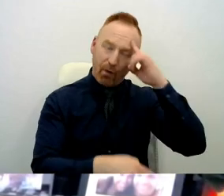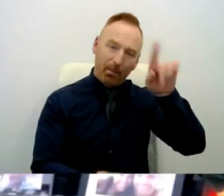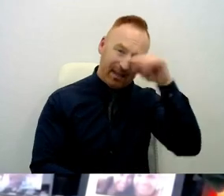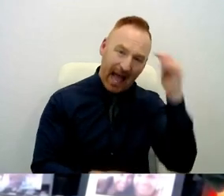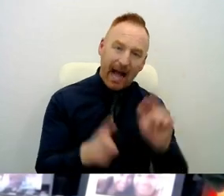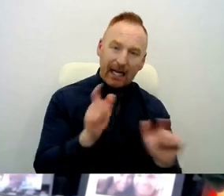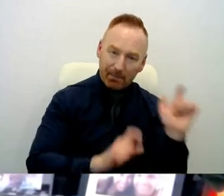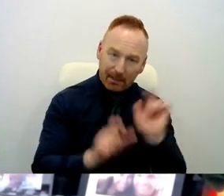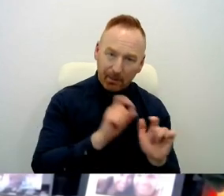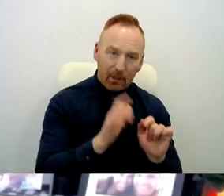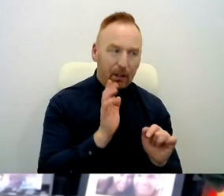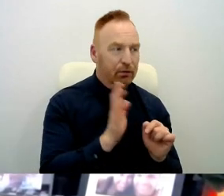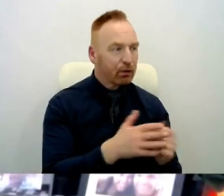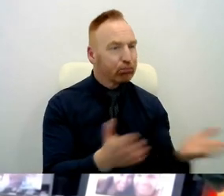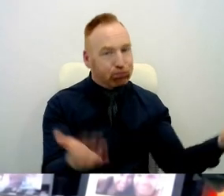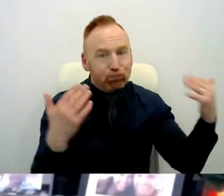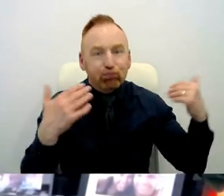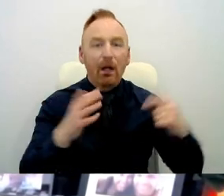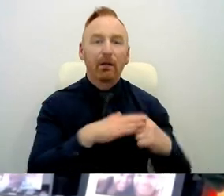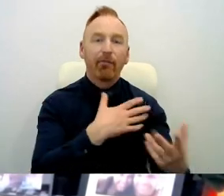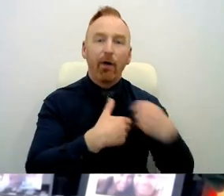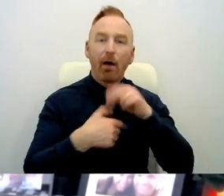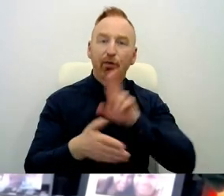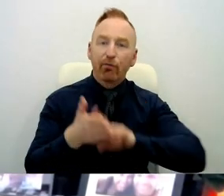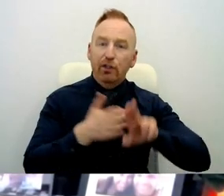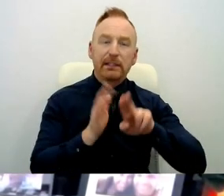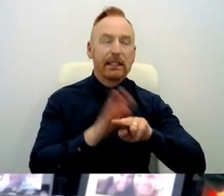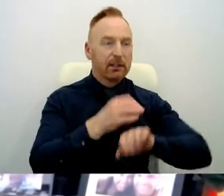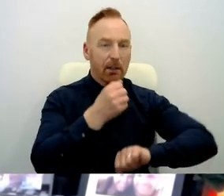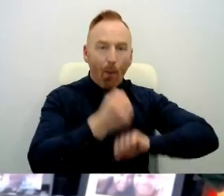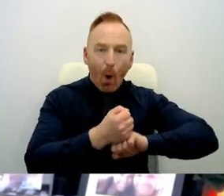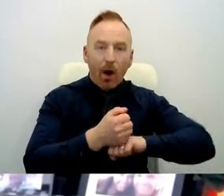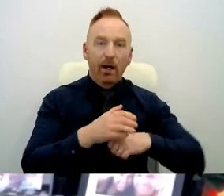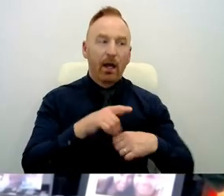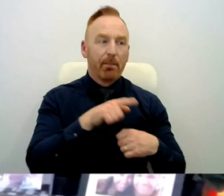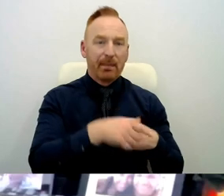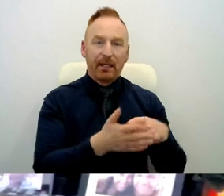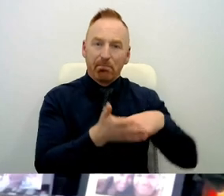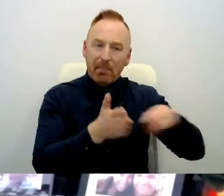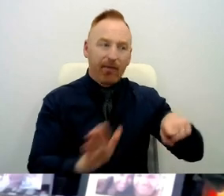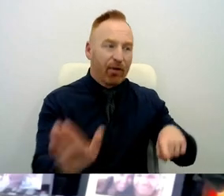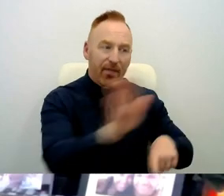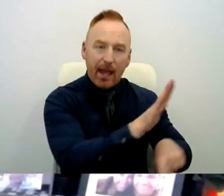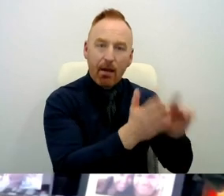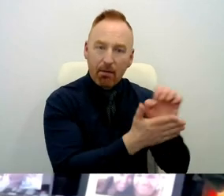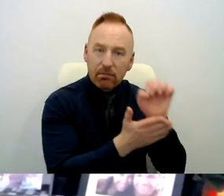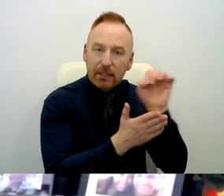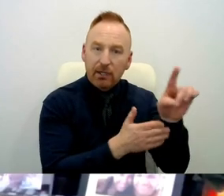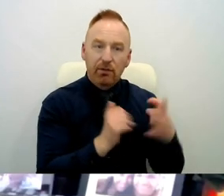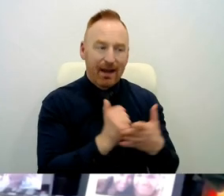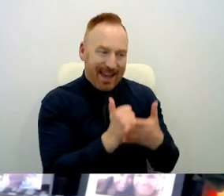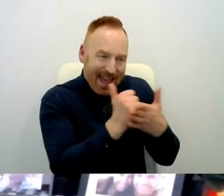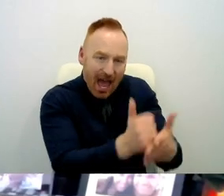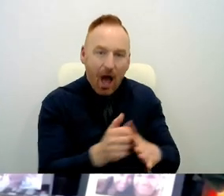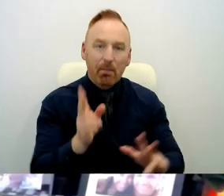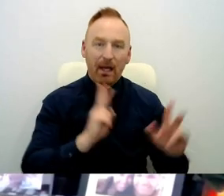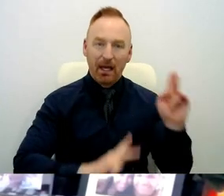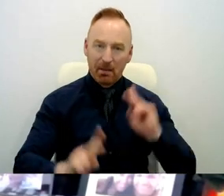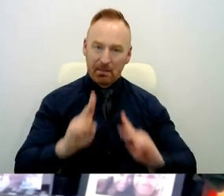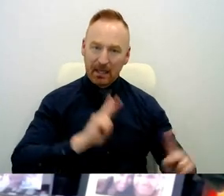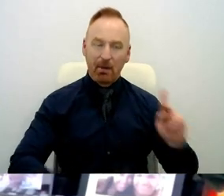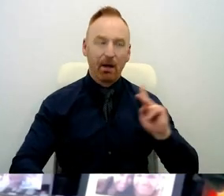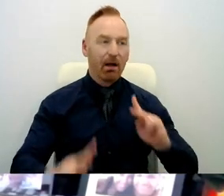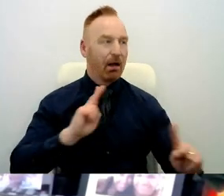folks into the university, support them in the university, pay for their education, and help folks